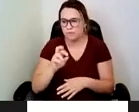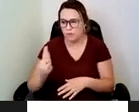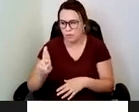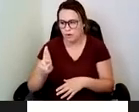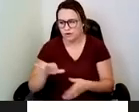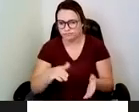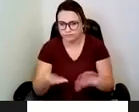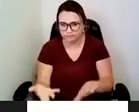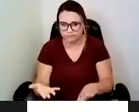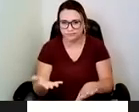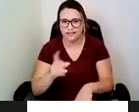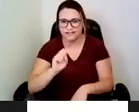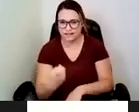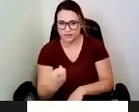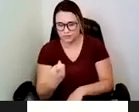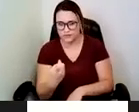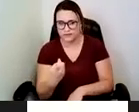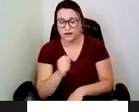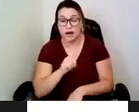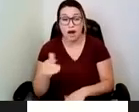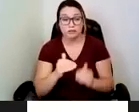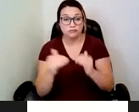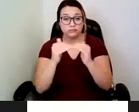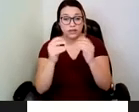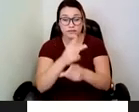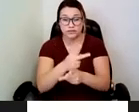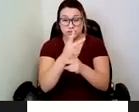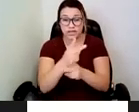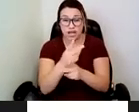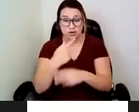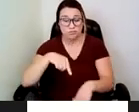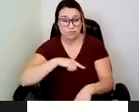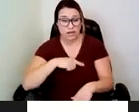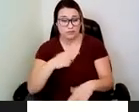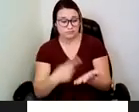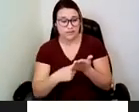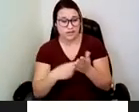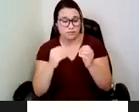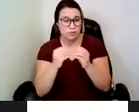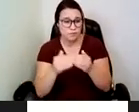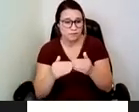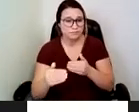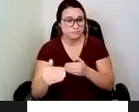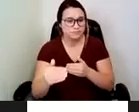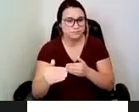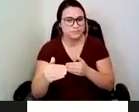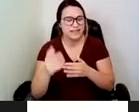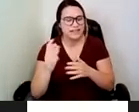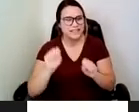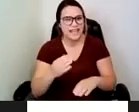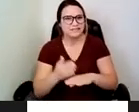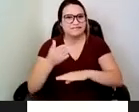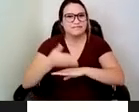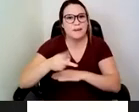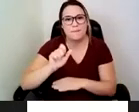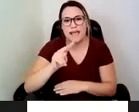of care. But when we talk, we'll talk further about advanced directives, it can even precede the palliative care consult. And these